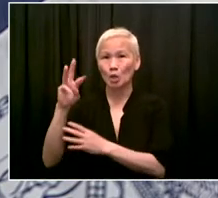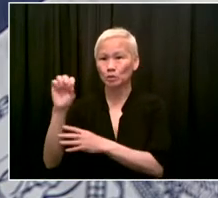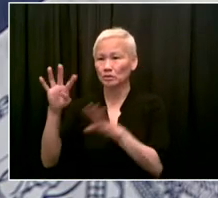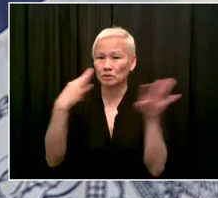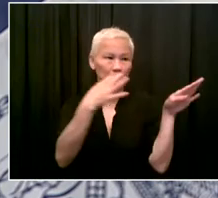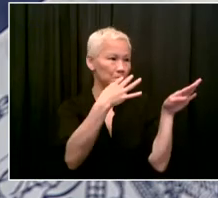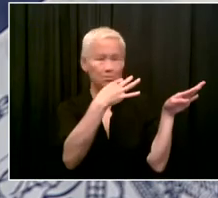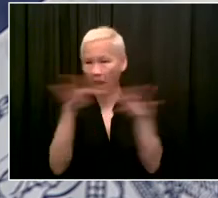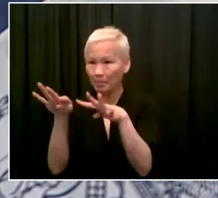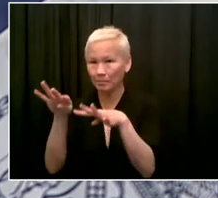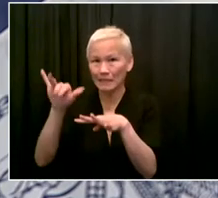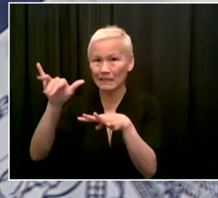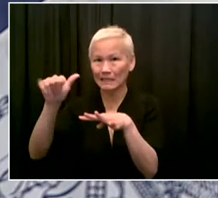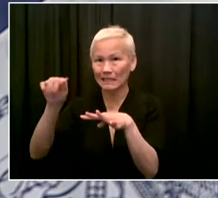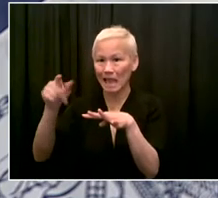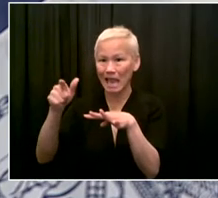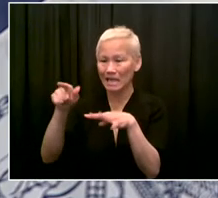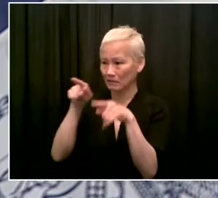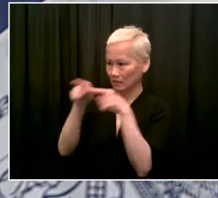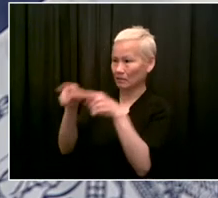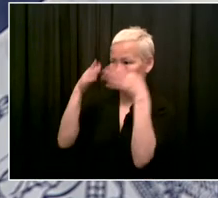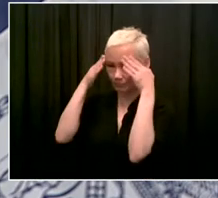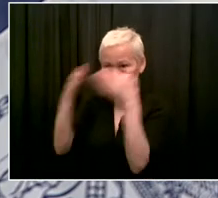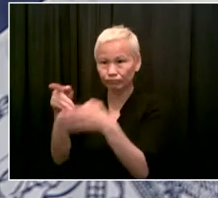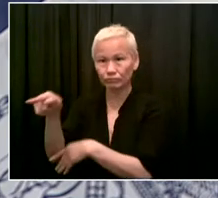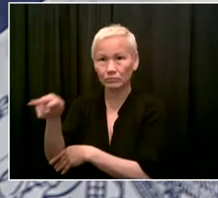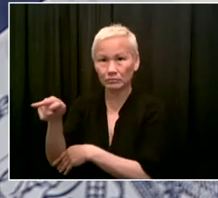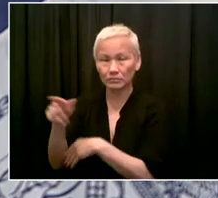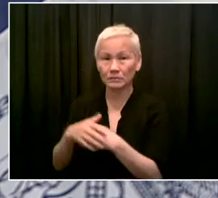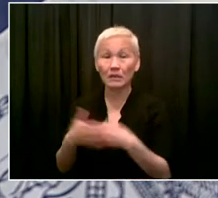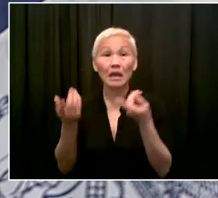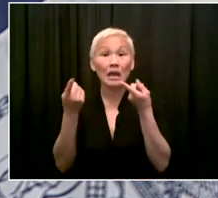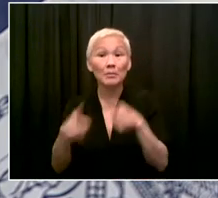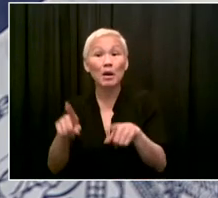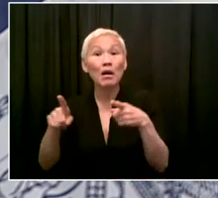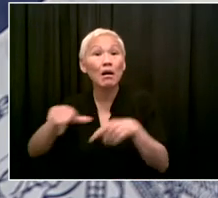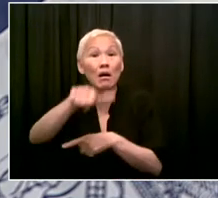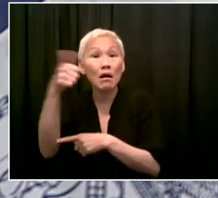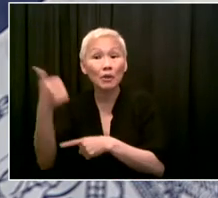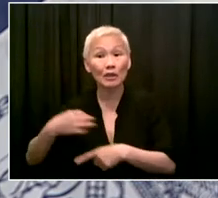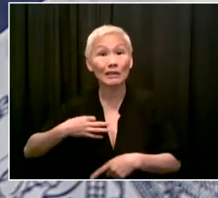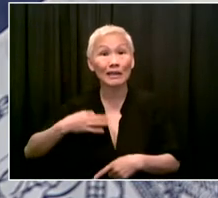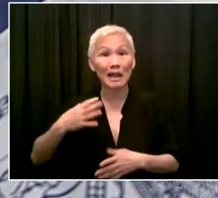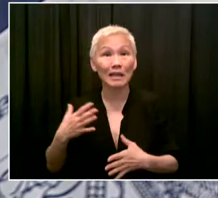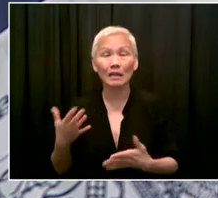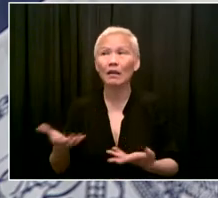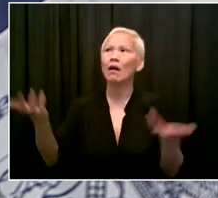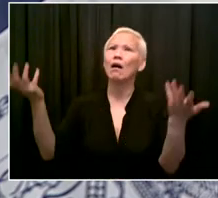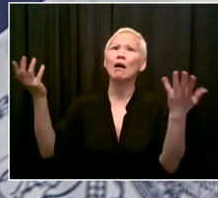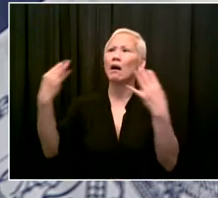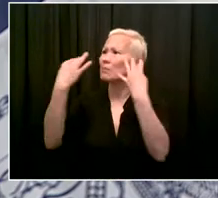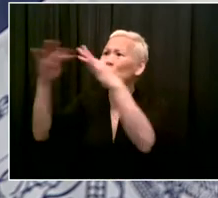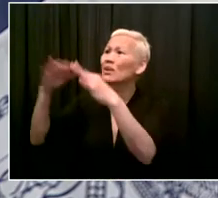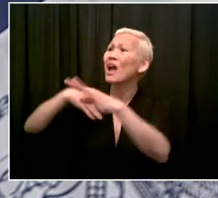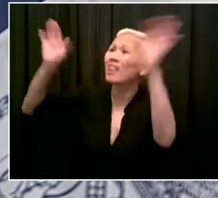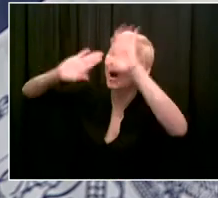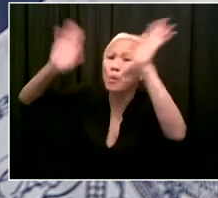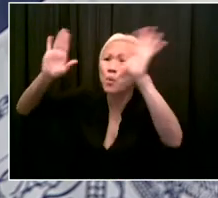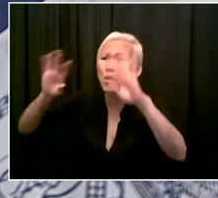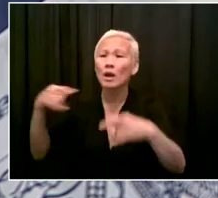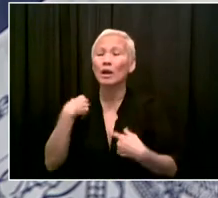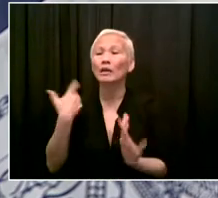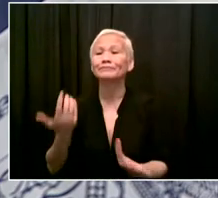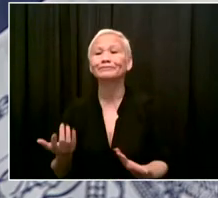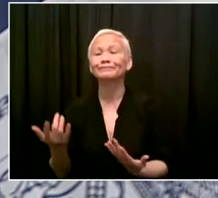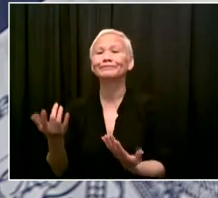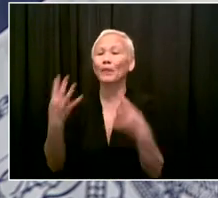basically, I think what he was trying to say is there wasn't enough scrutiny applied to some of the other candidates. And I was wondering if what your thoughts